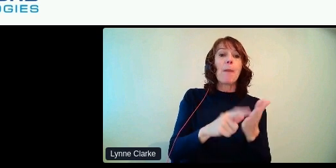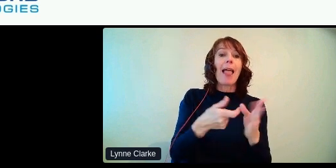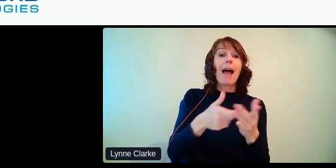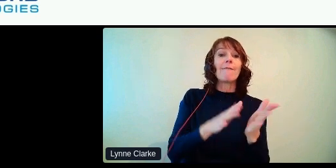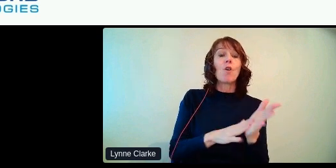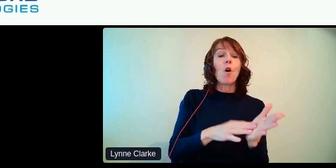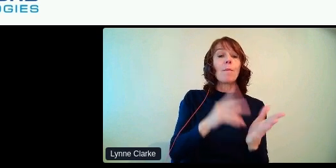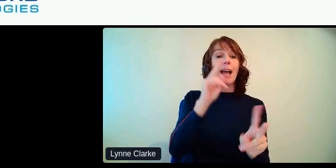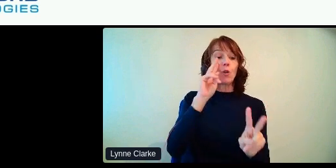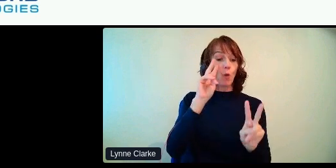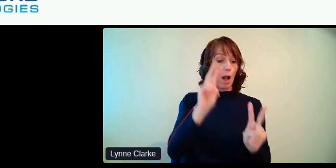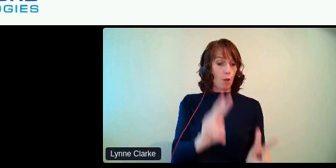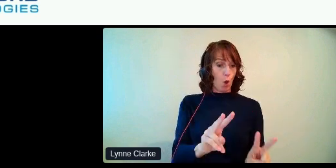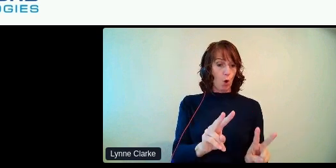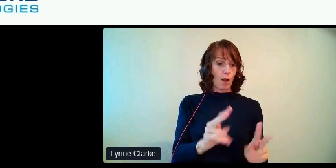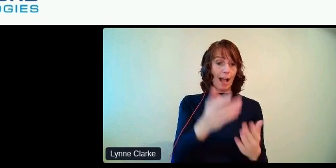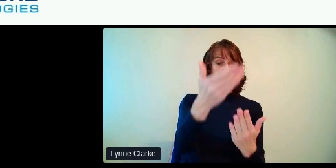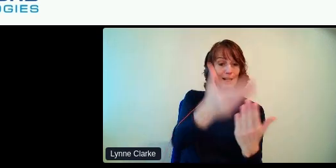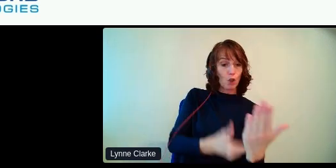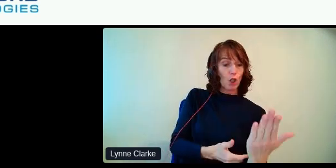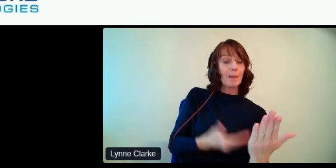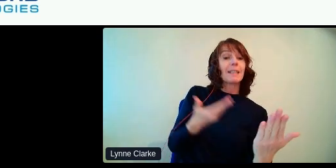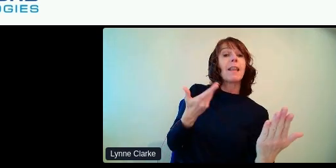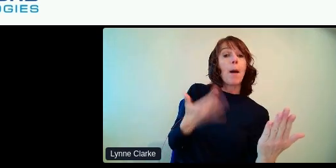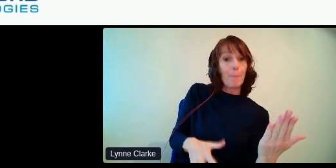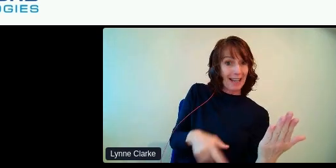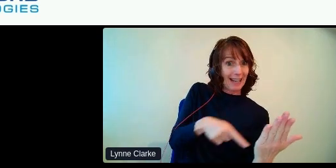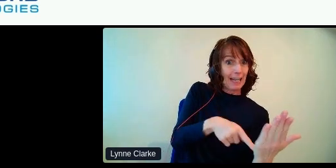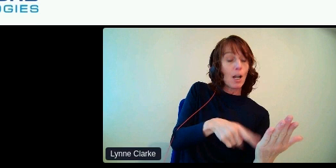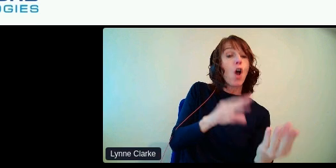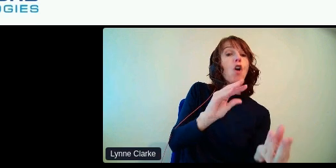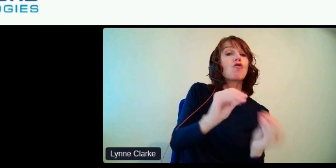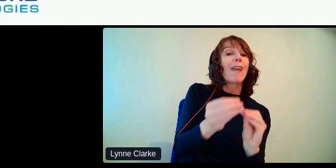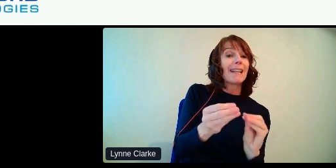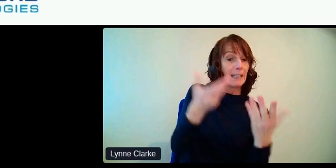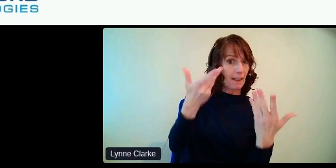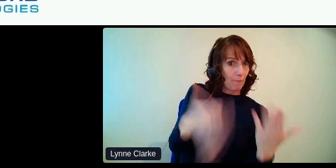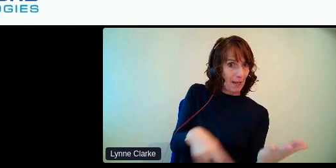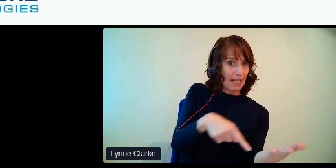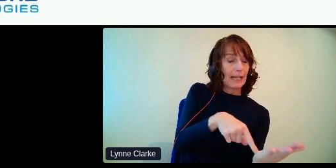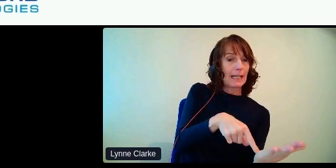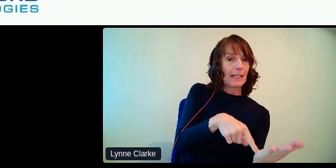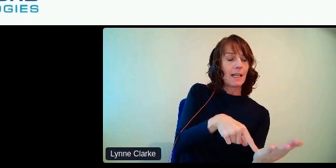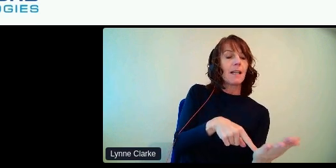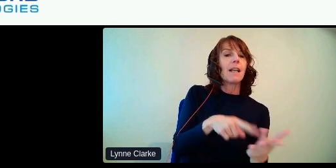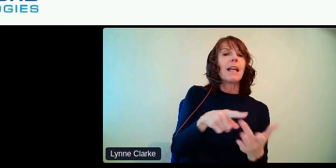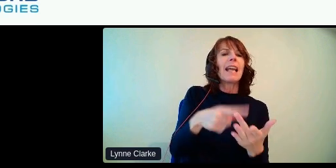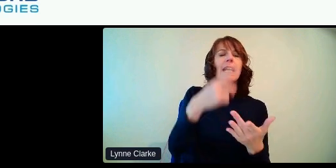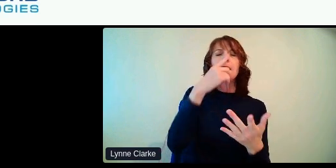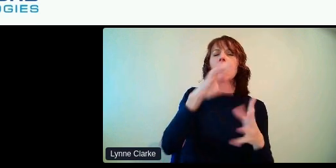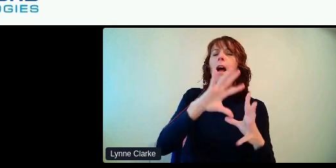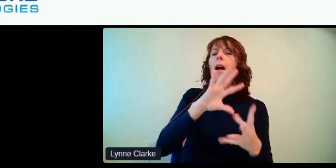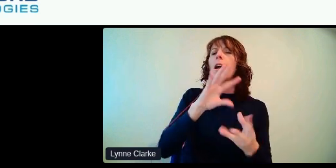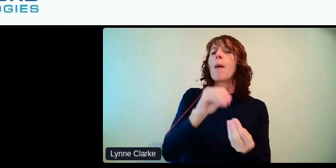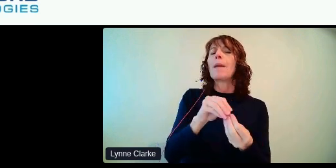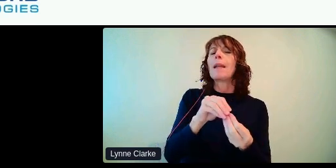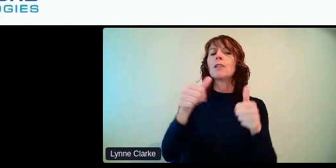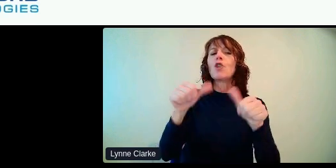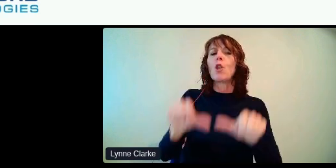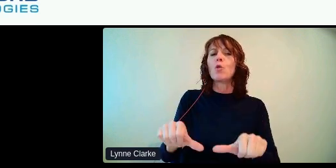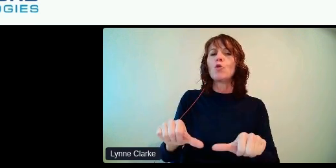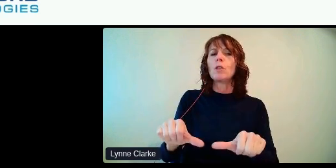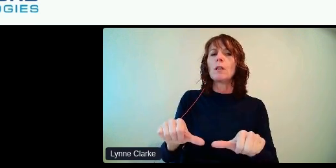to address documents that have already been created. It's also a complete solution, and it has